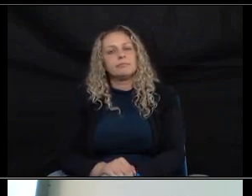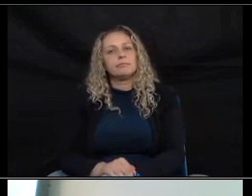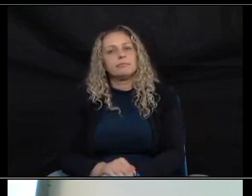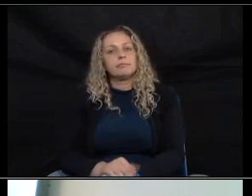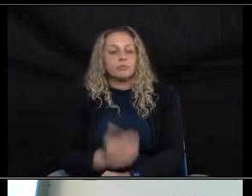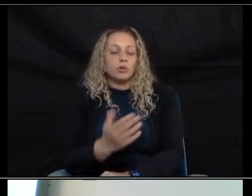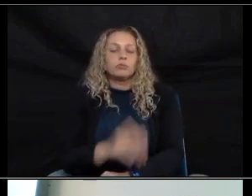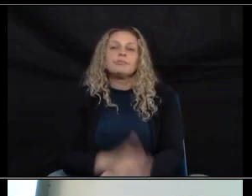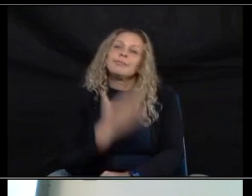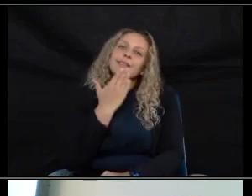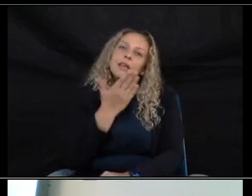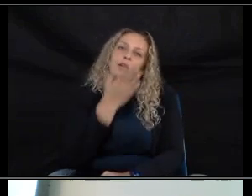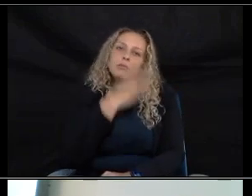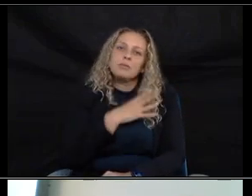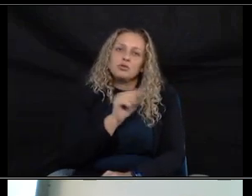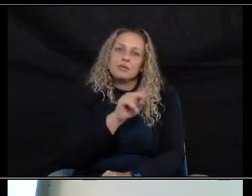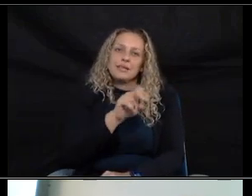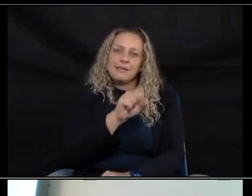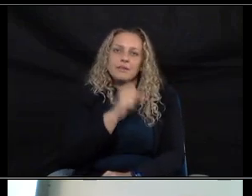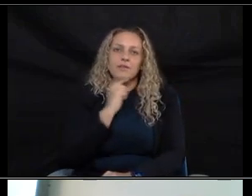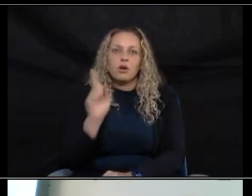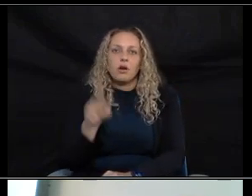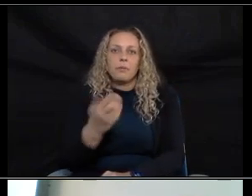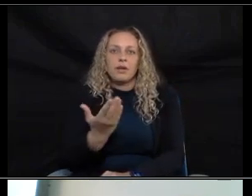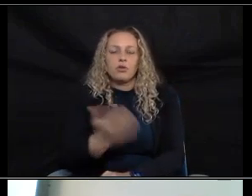So thank you, Mr. Stevens, for coming here.